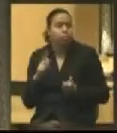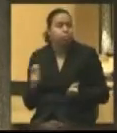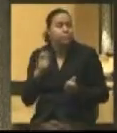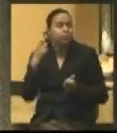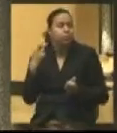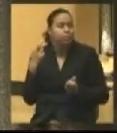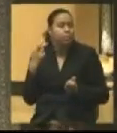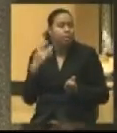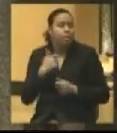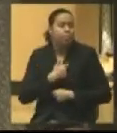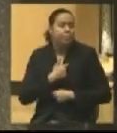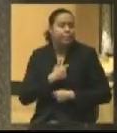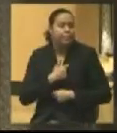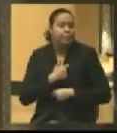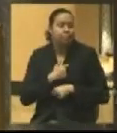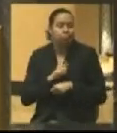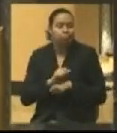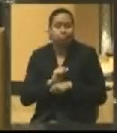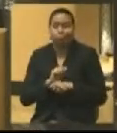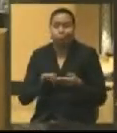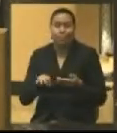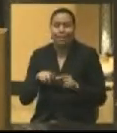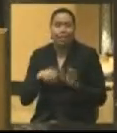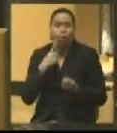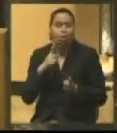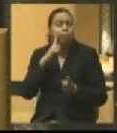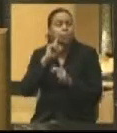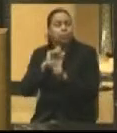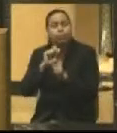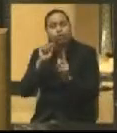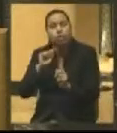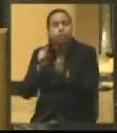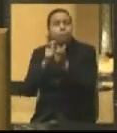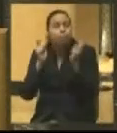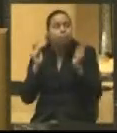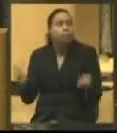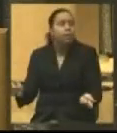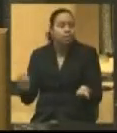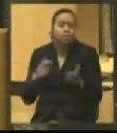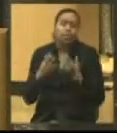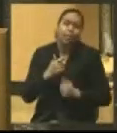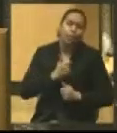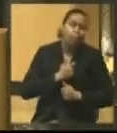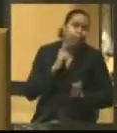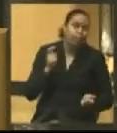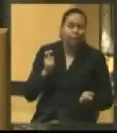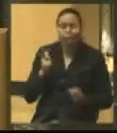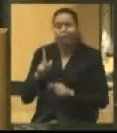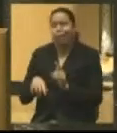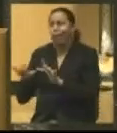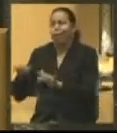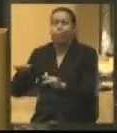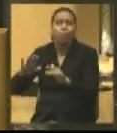reason military emancipation can't work is because slavery is just too big. It's just too big. No matter how big the Union Army is, it can't reach